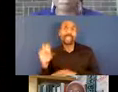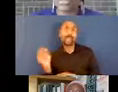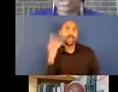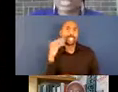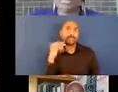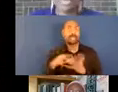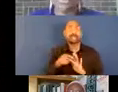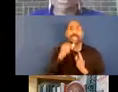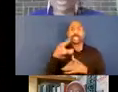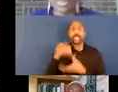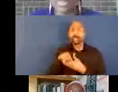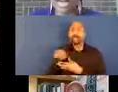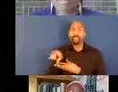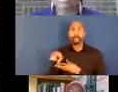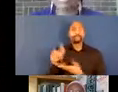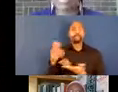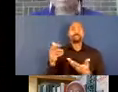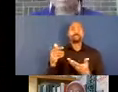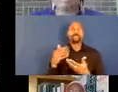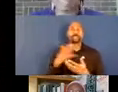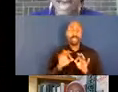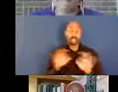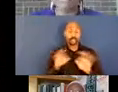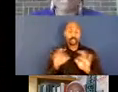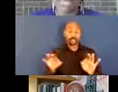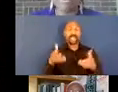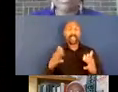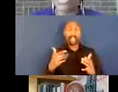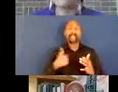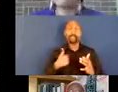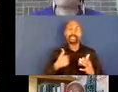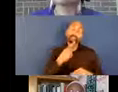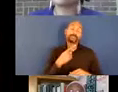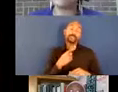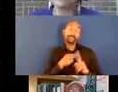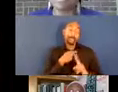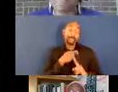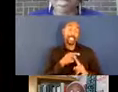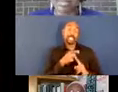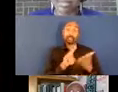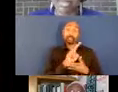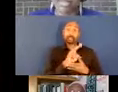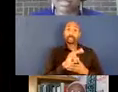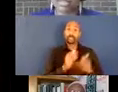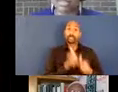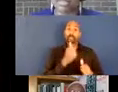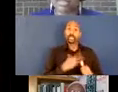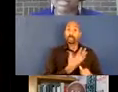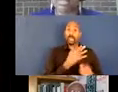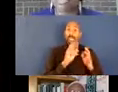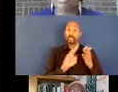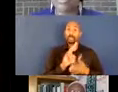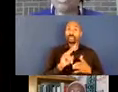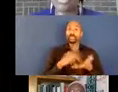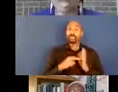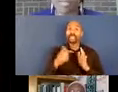private US-based university allows me to intervene on behalf of the people who gifted me the substance of my dissertation. There